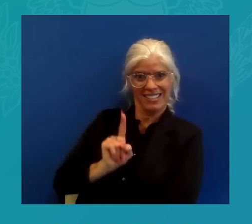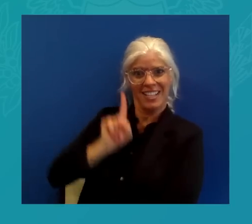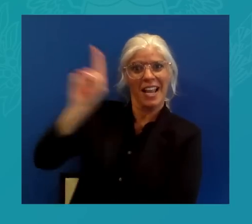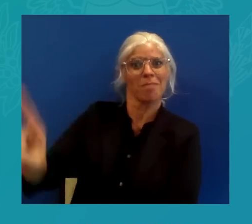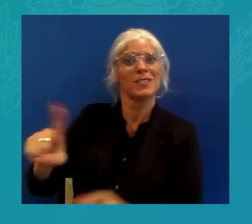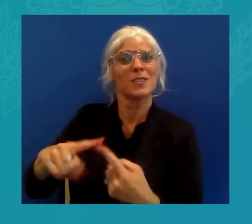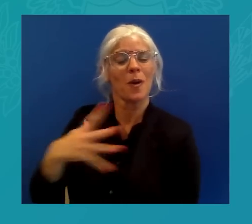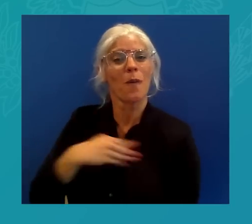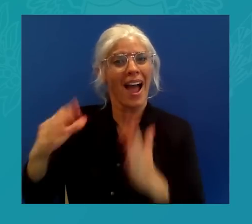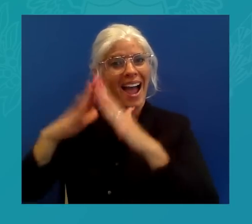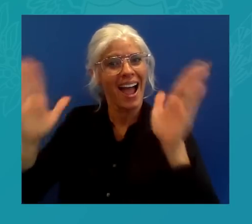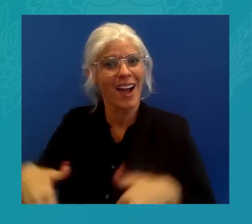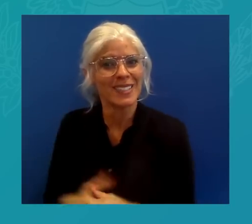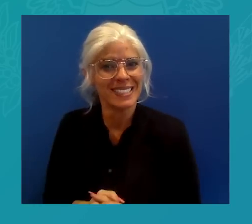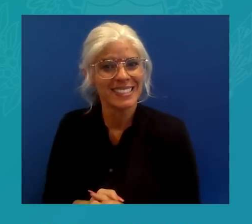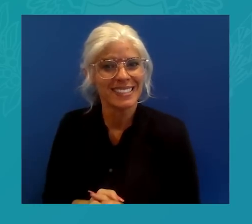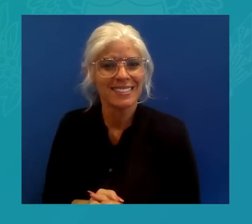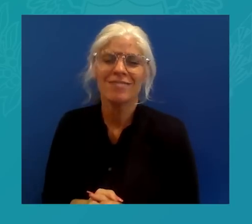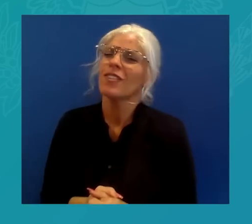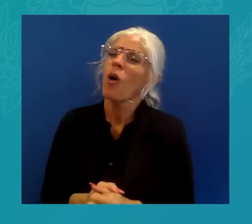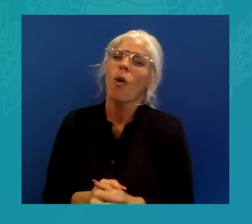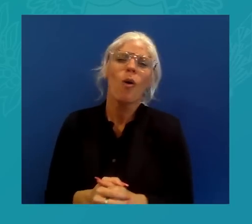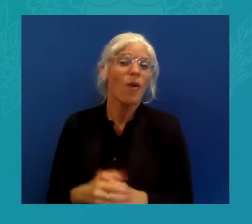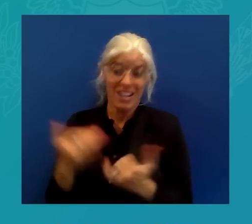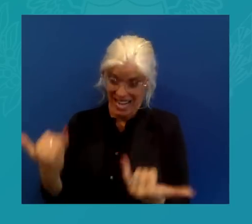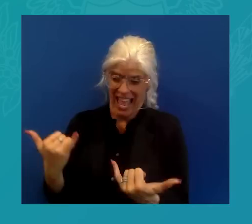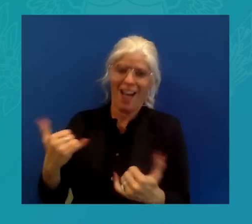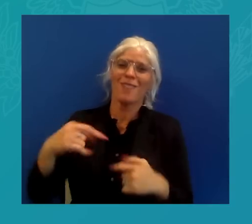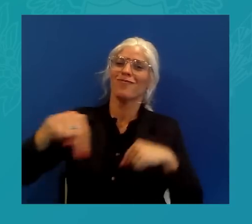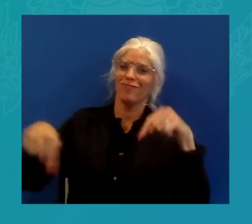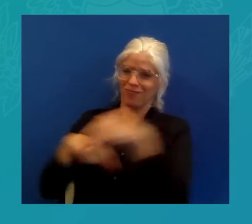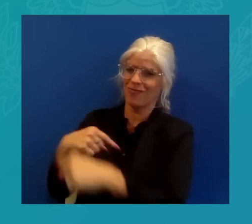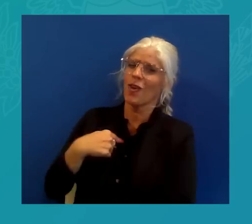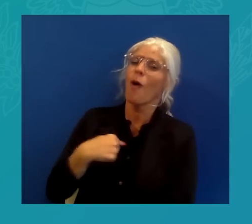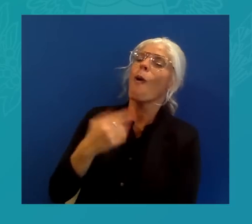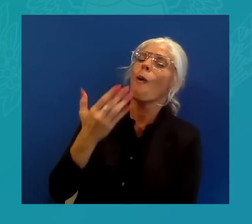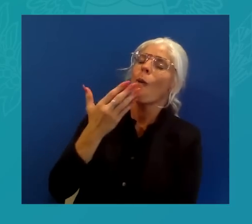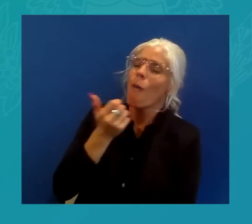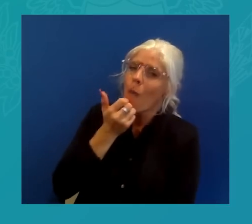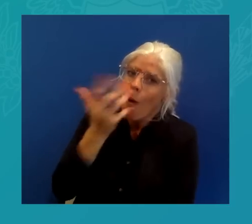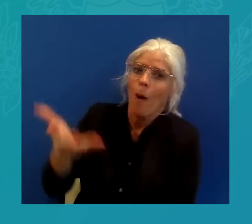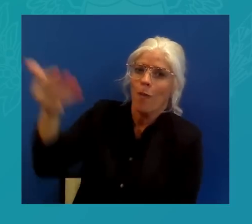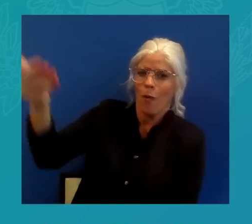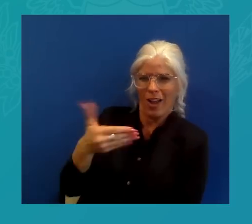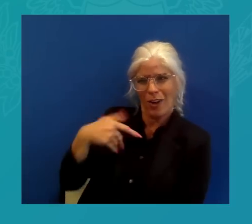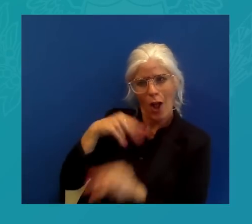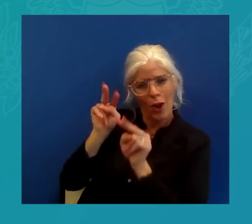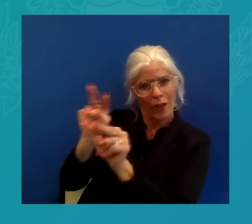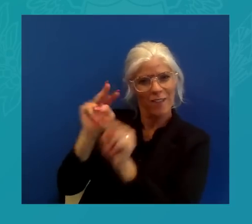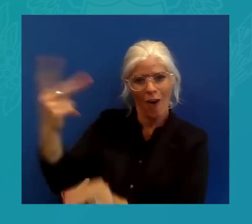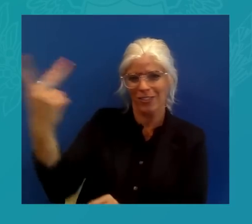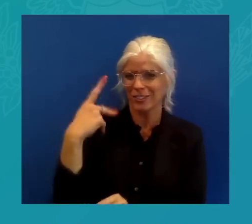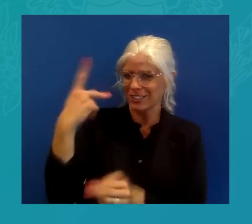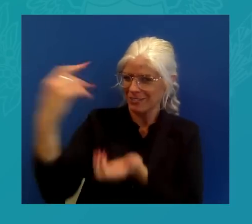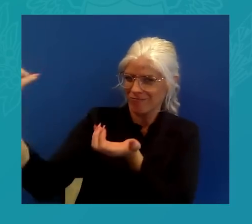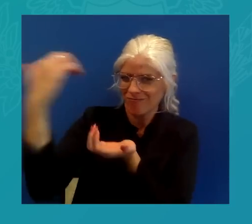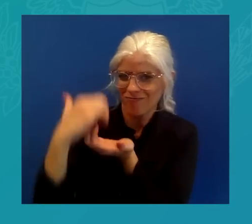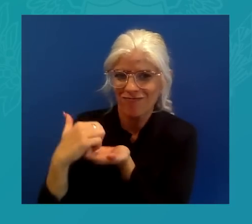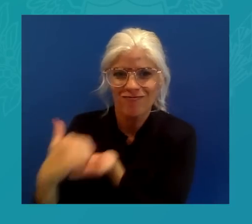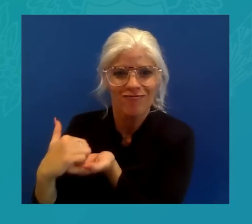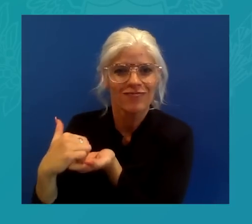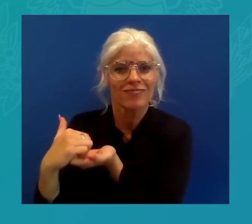to you our warmest welcome. We look forward to working together in close partnership to